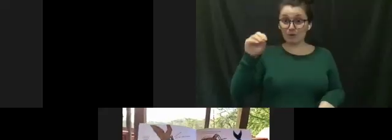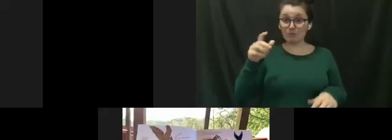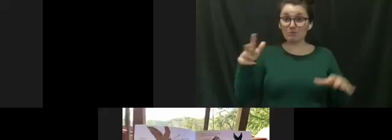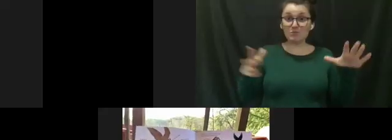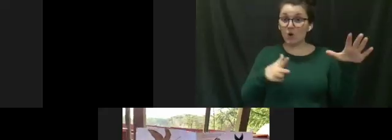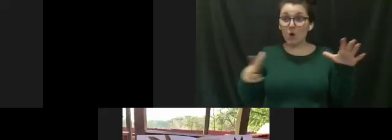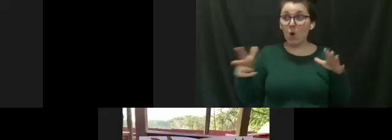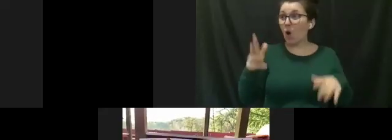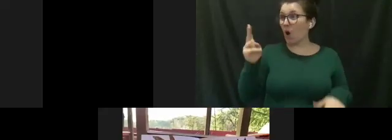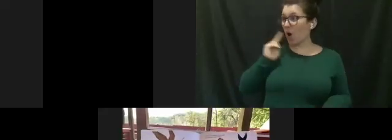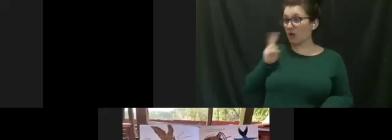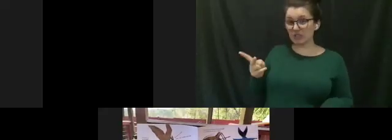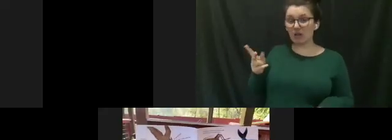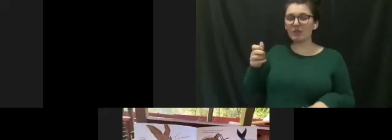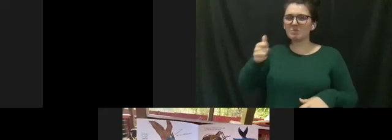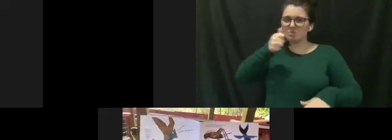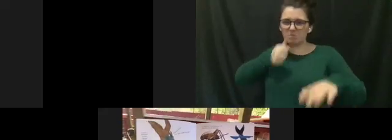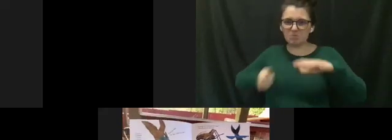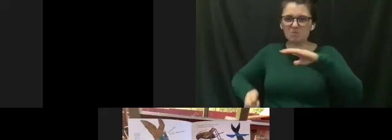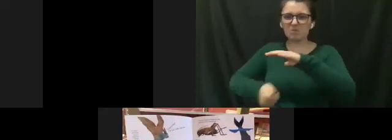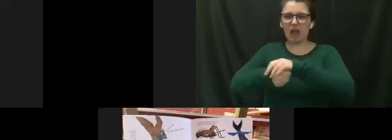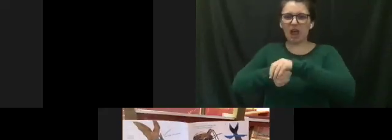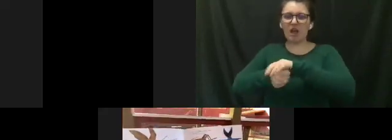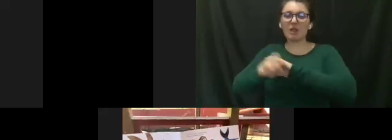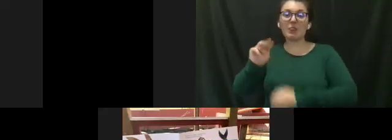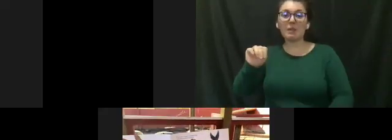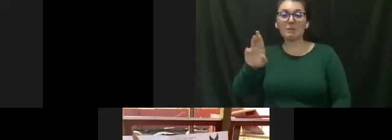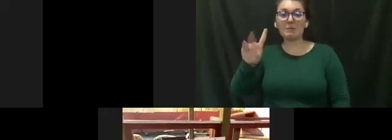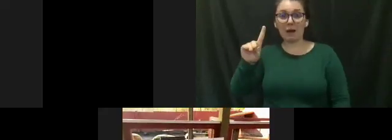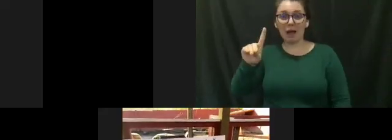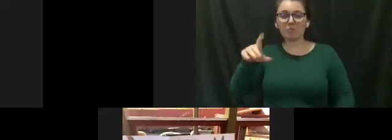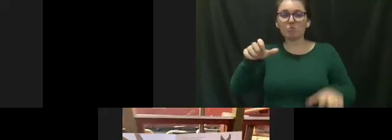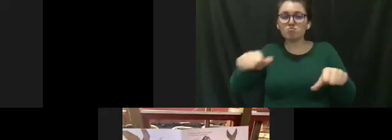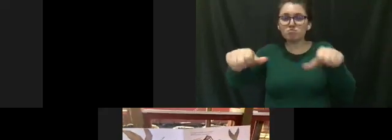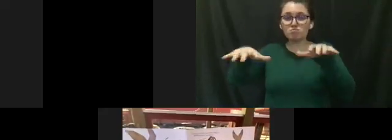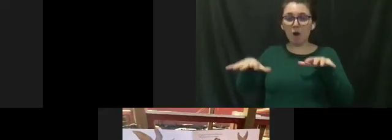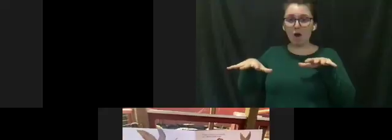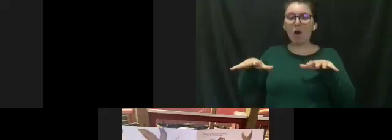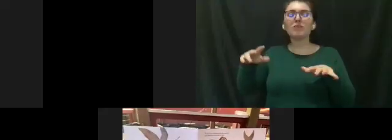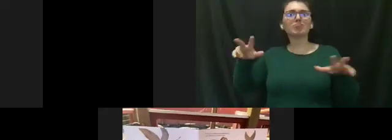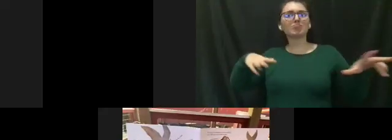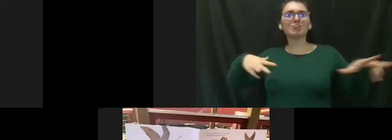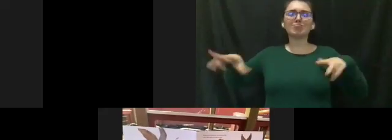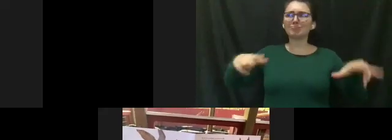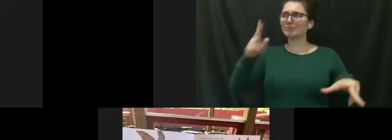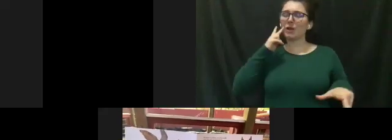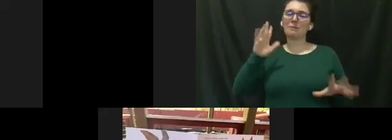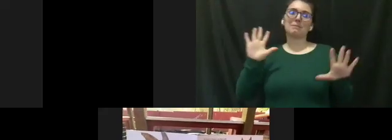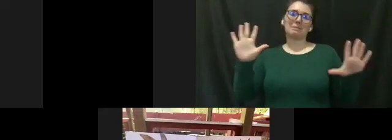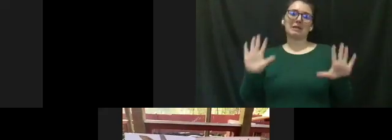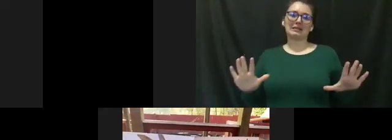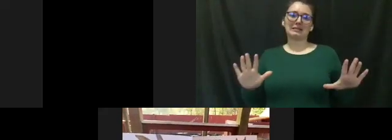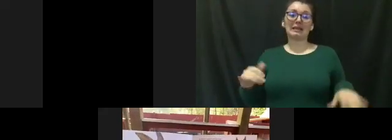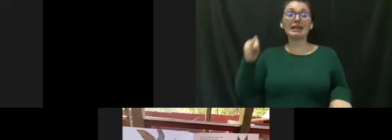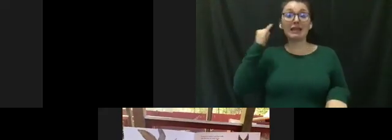We saw them buried in the mud, and then we also saw them when they were out. It was amazing. If you're a cricket, you hear with